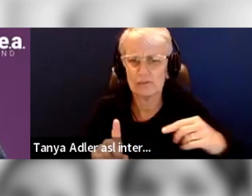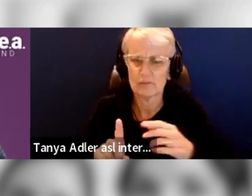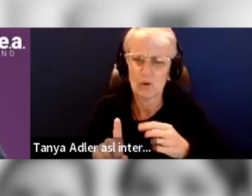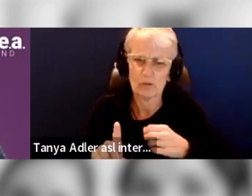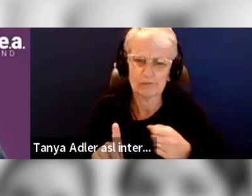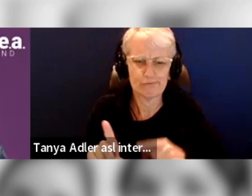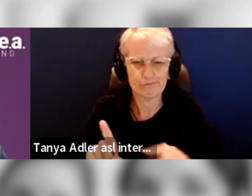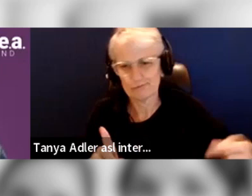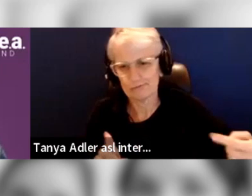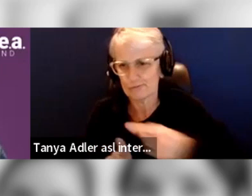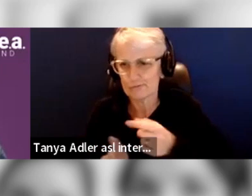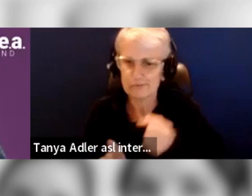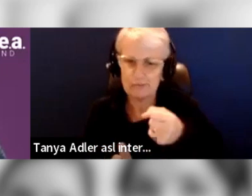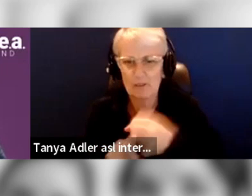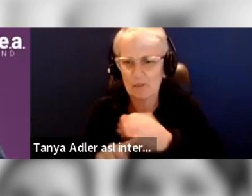impactful